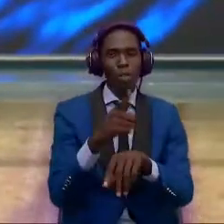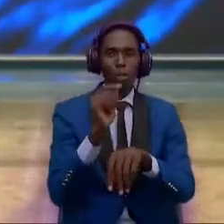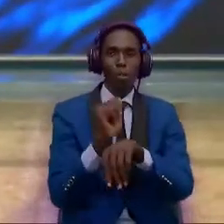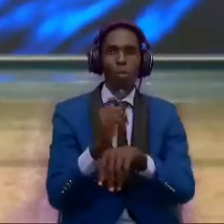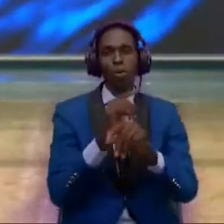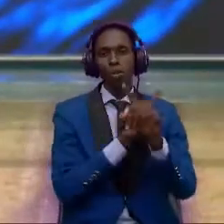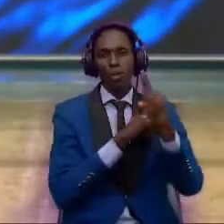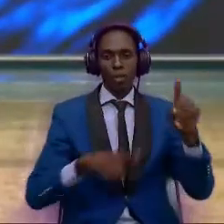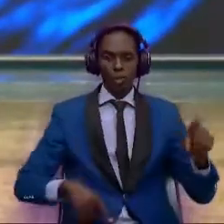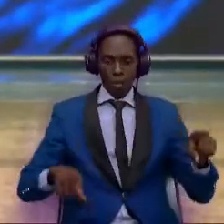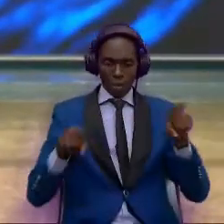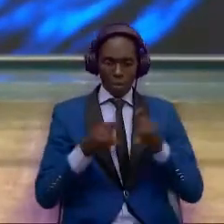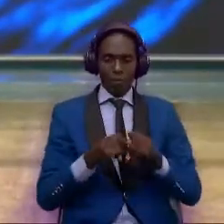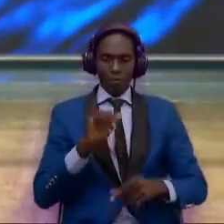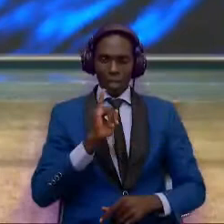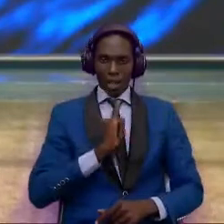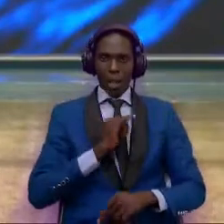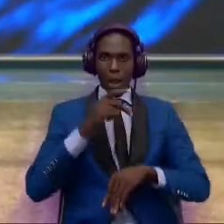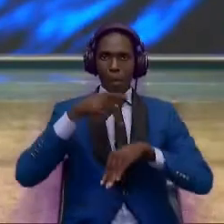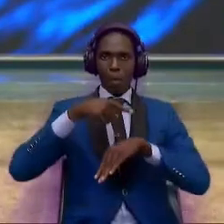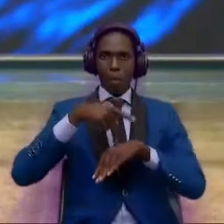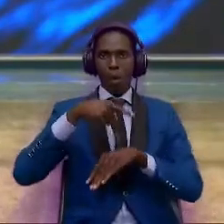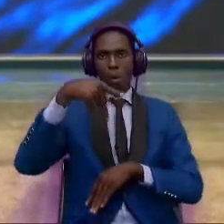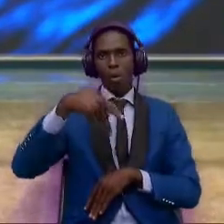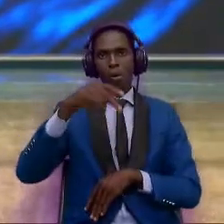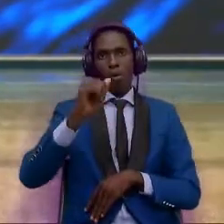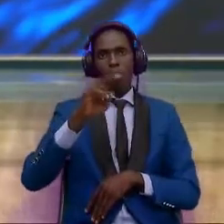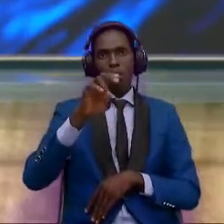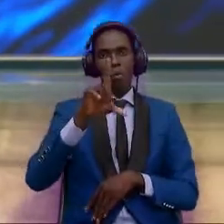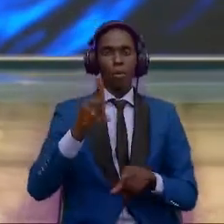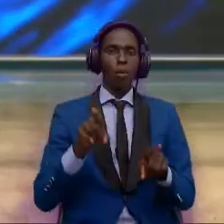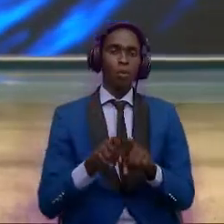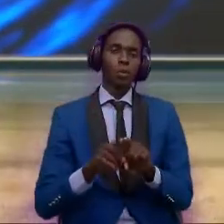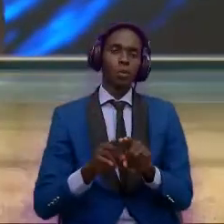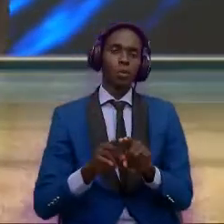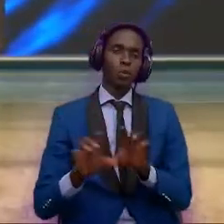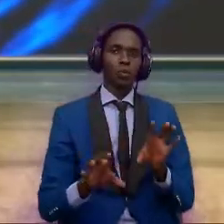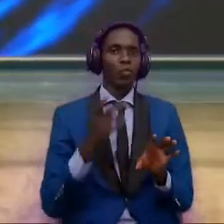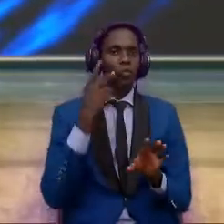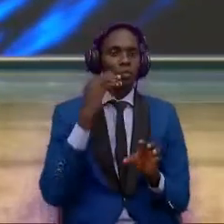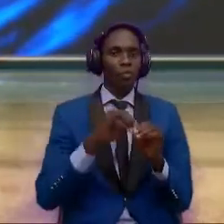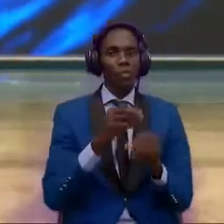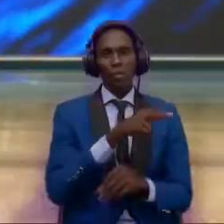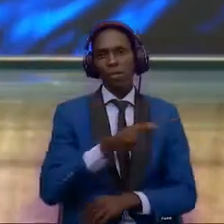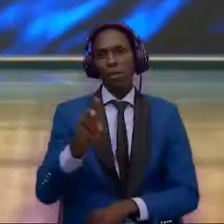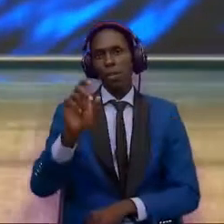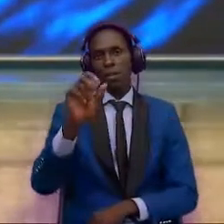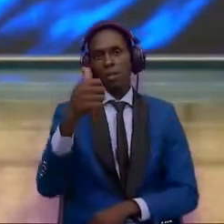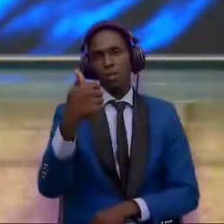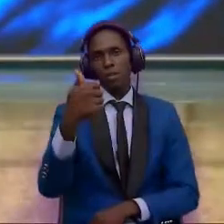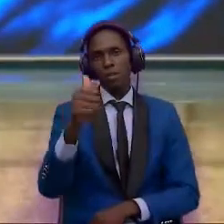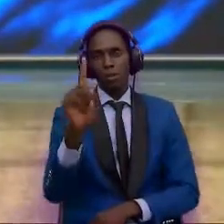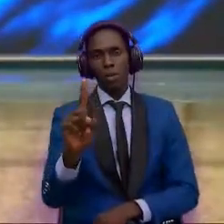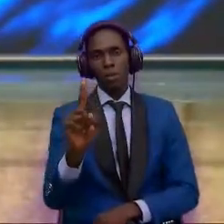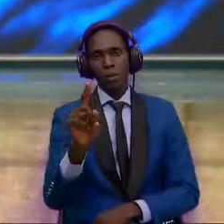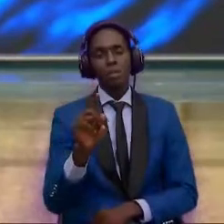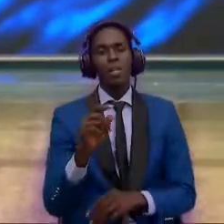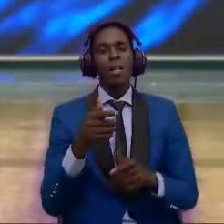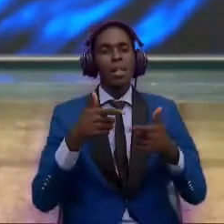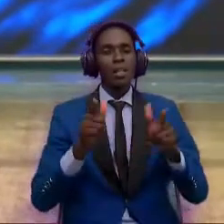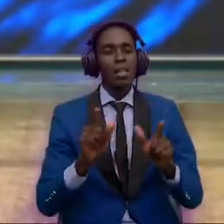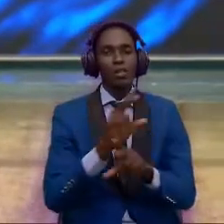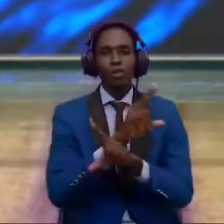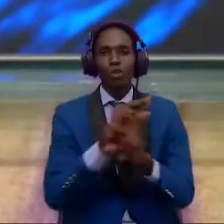as I also do. And then we're told in verse 11, let no man therefore despise